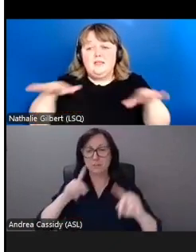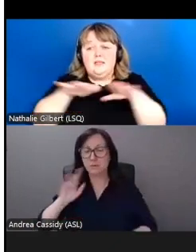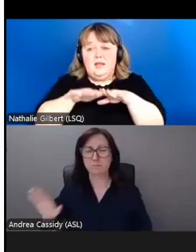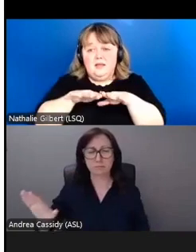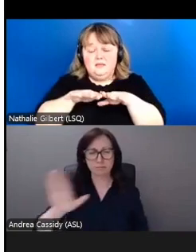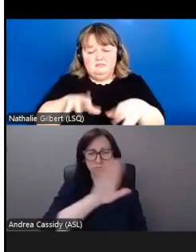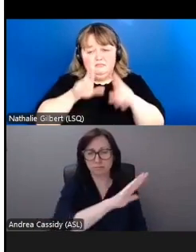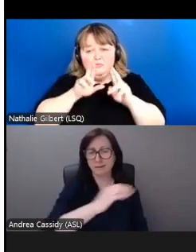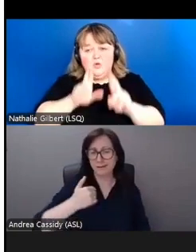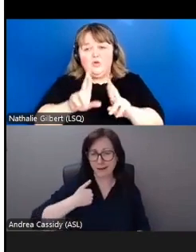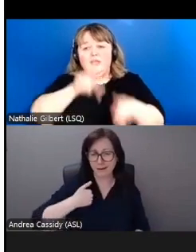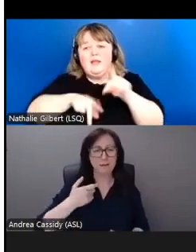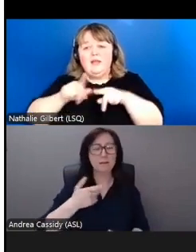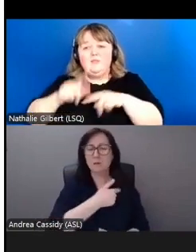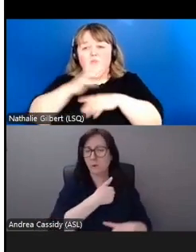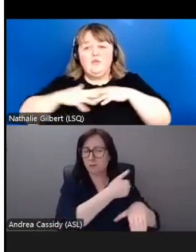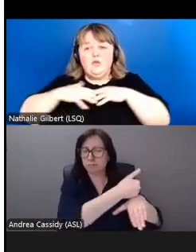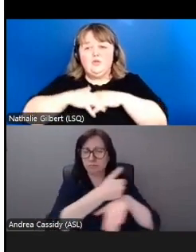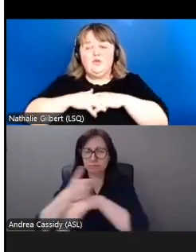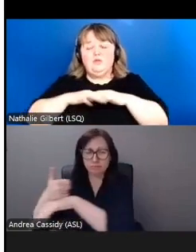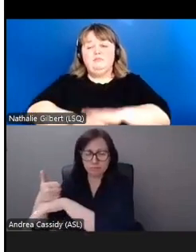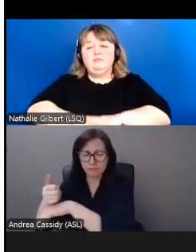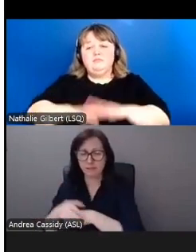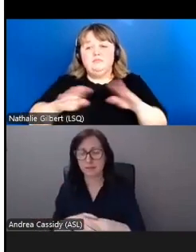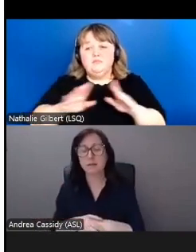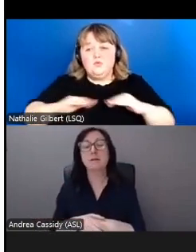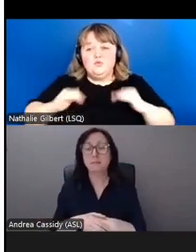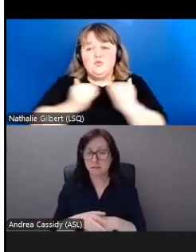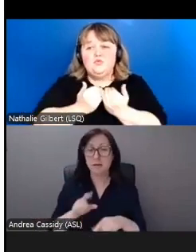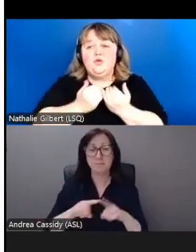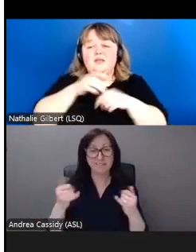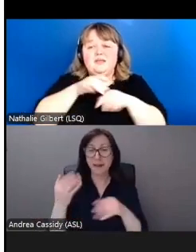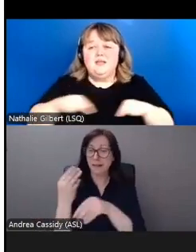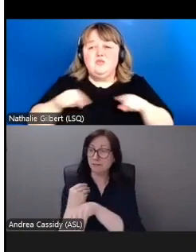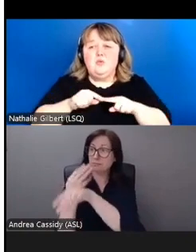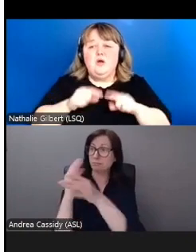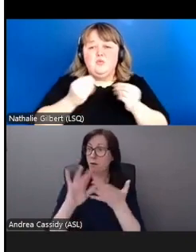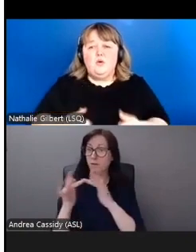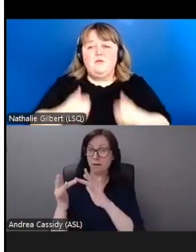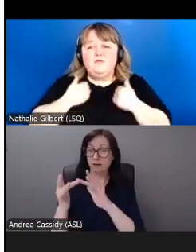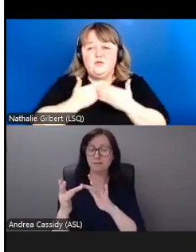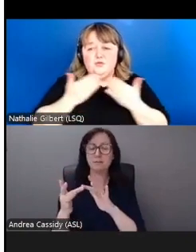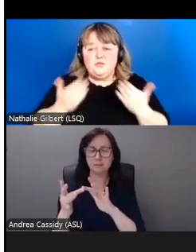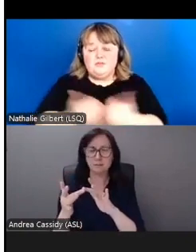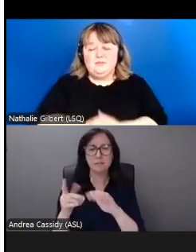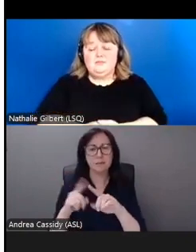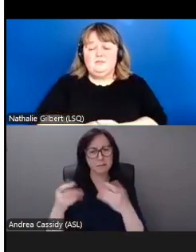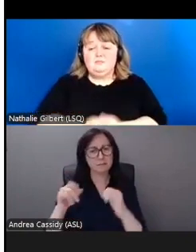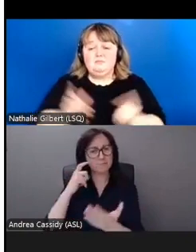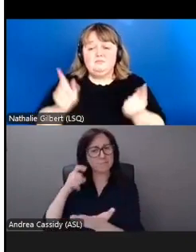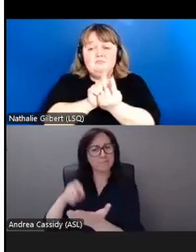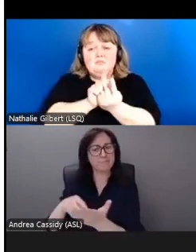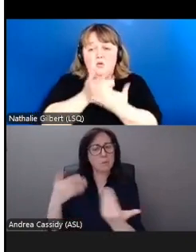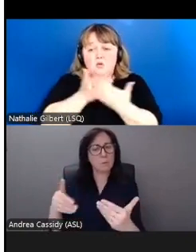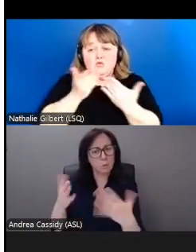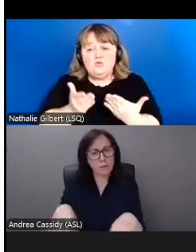that we are on today. While we meet today on a virtual platform, I would like to acknowledge the importance of